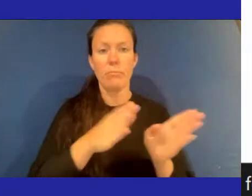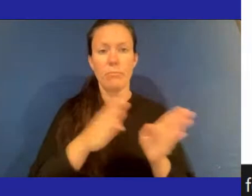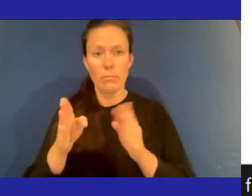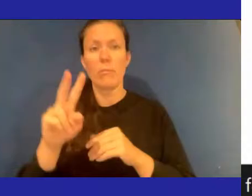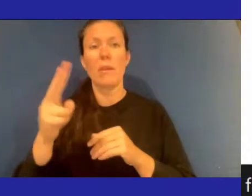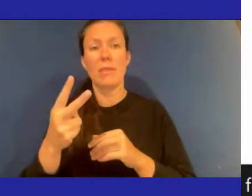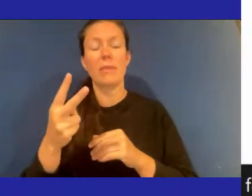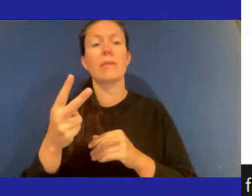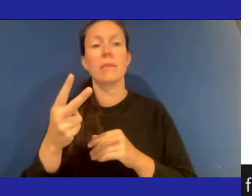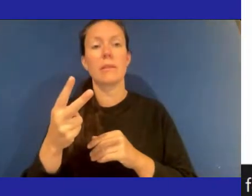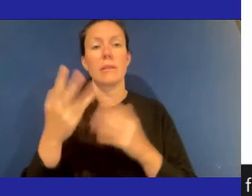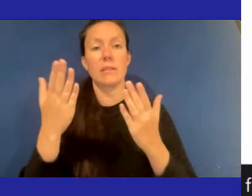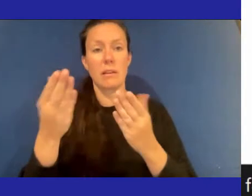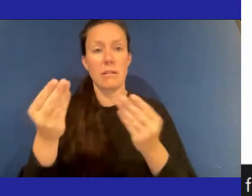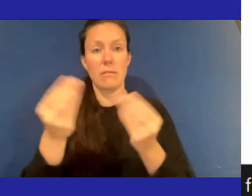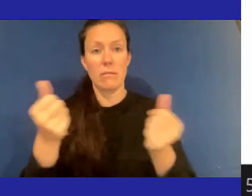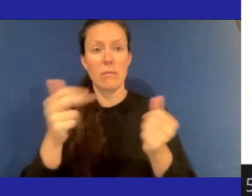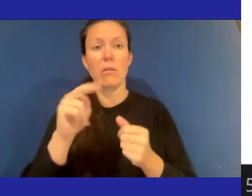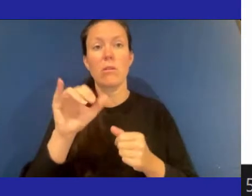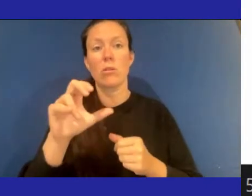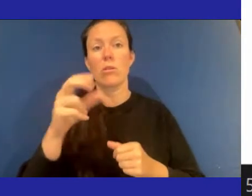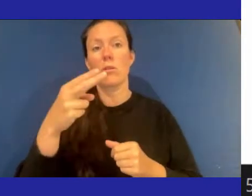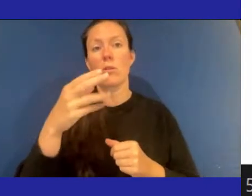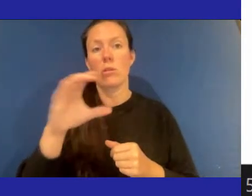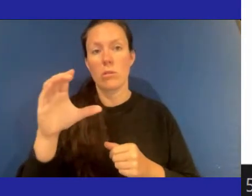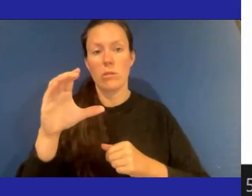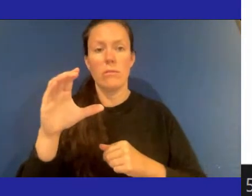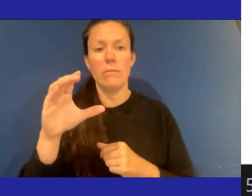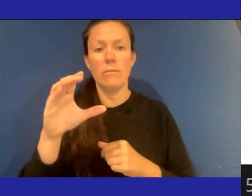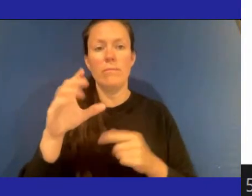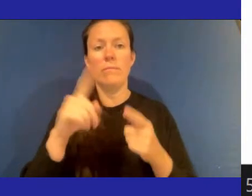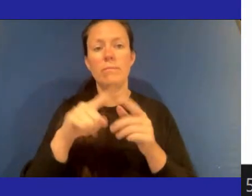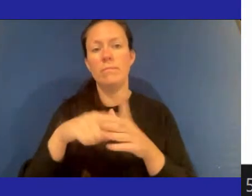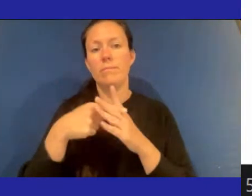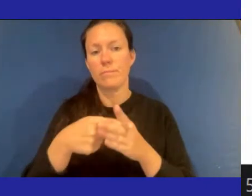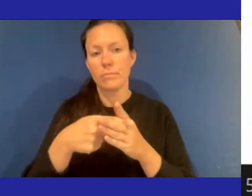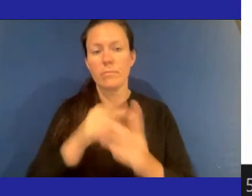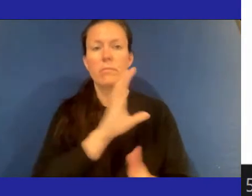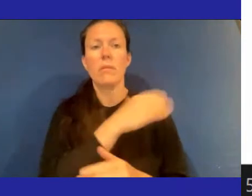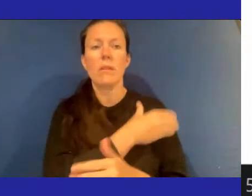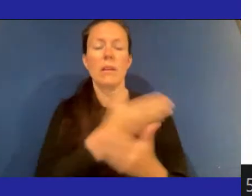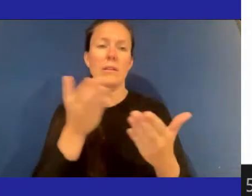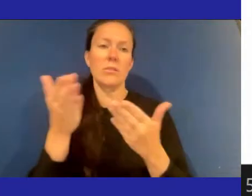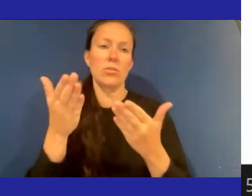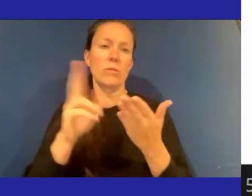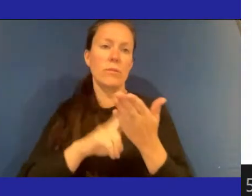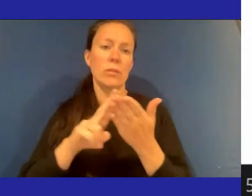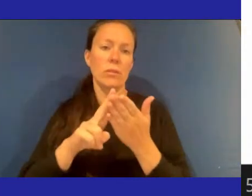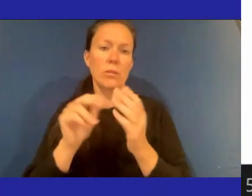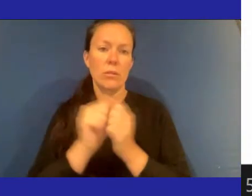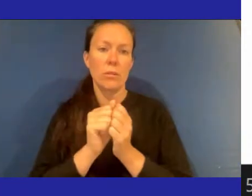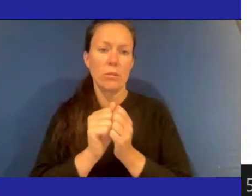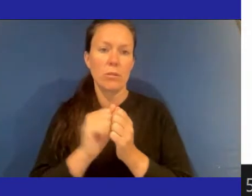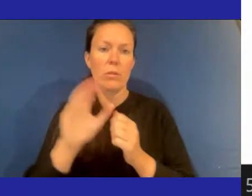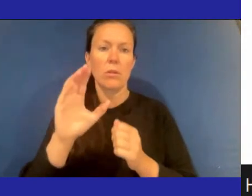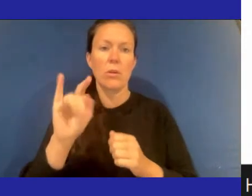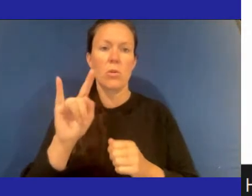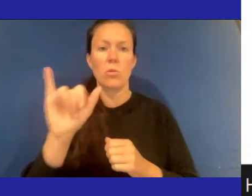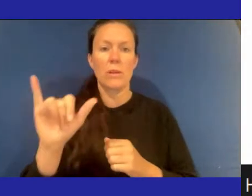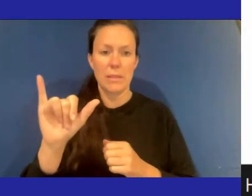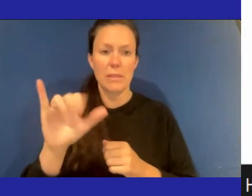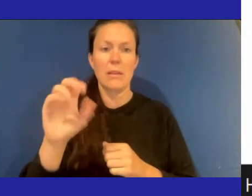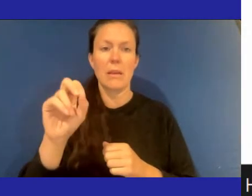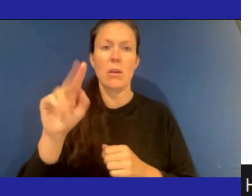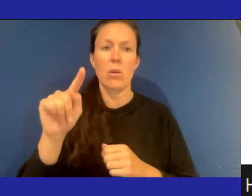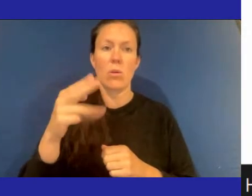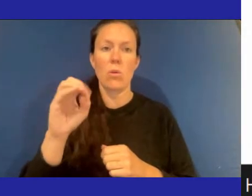resolution authorizing New York City Health and Hospitals Corporation to execute a clinical services contract with City Orthopedics PLLC, the